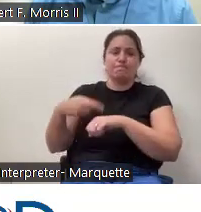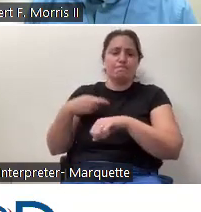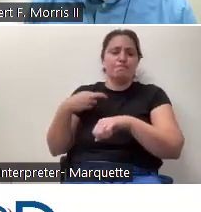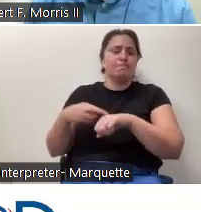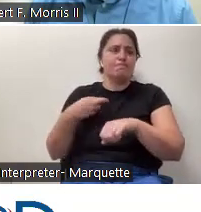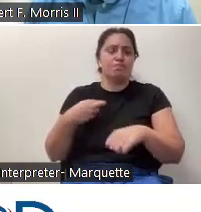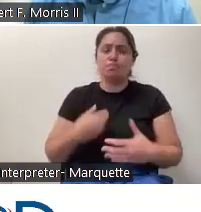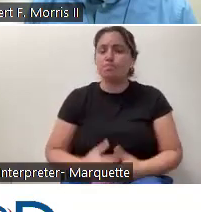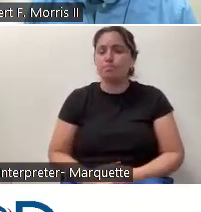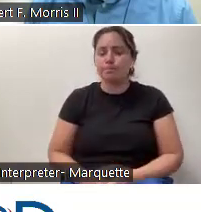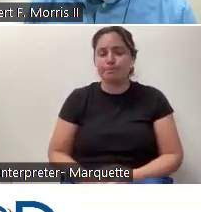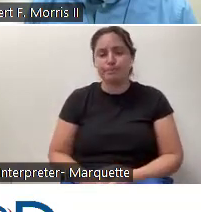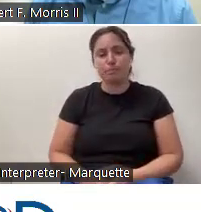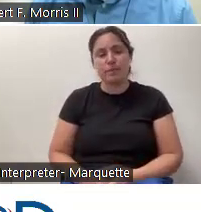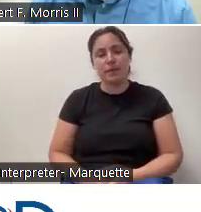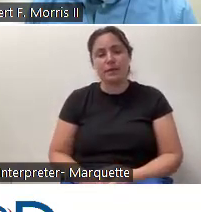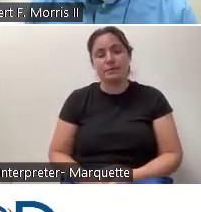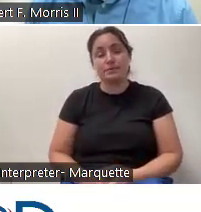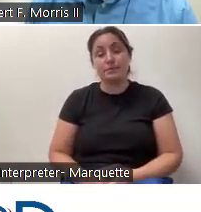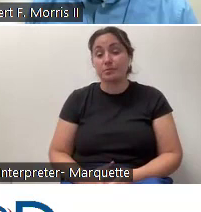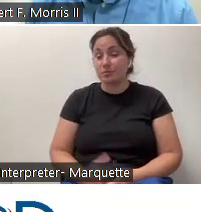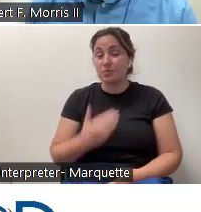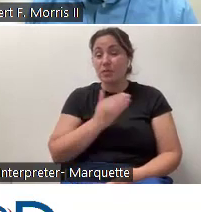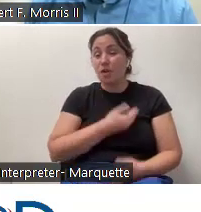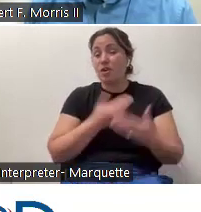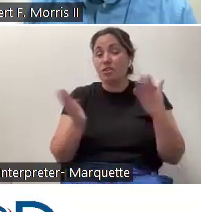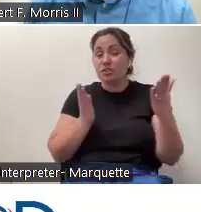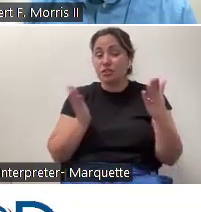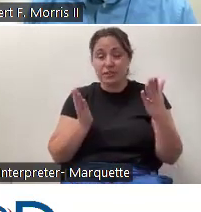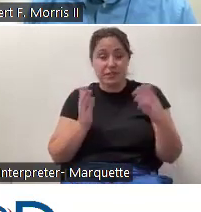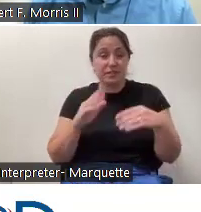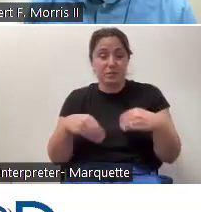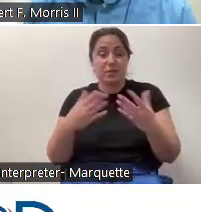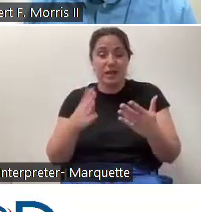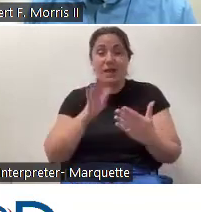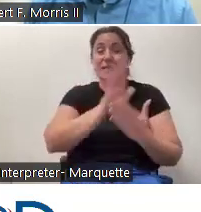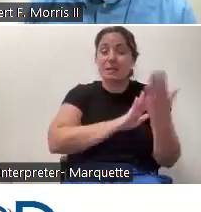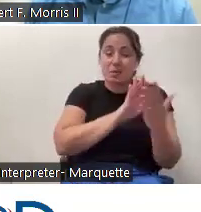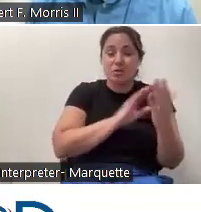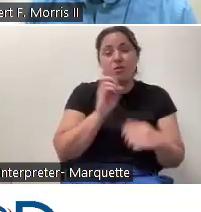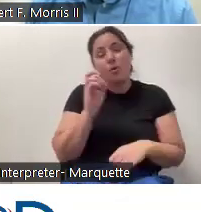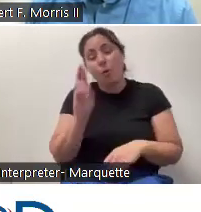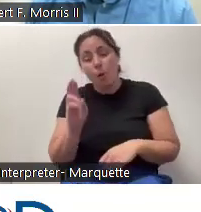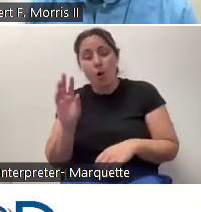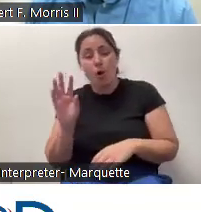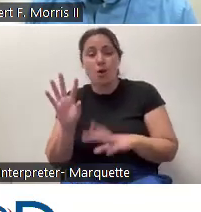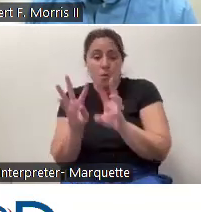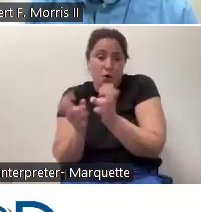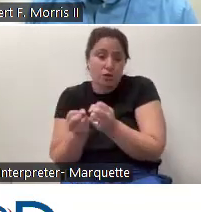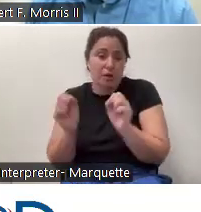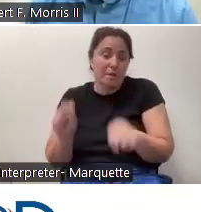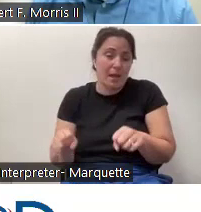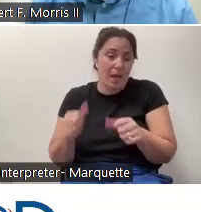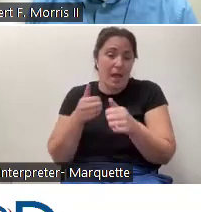well. So our services are provided in person, or like I mentioned with our workshops, we can do them